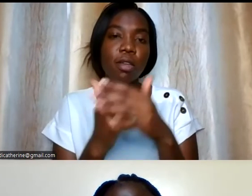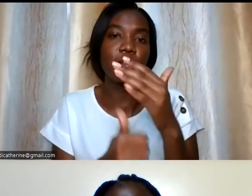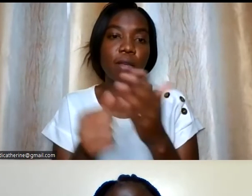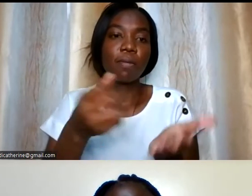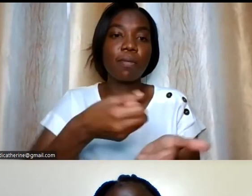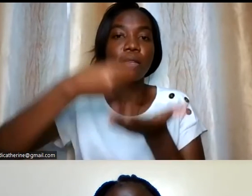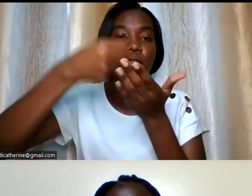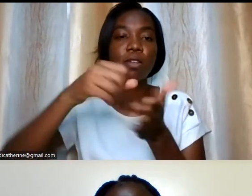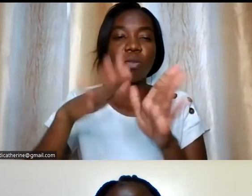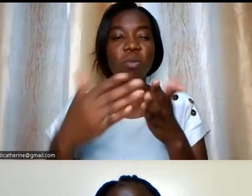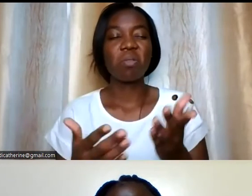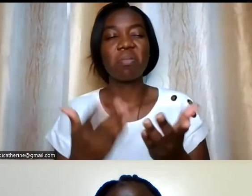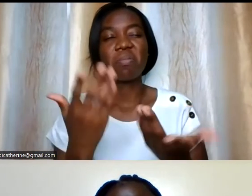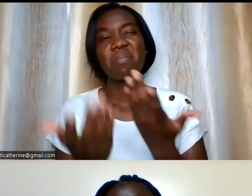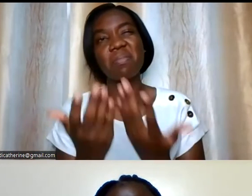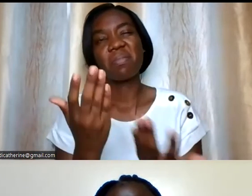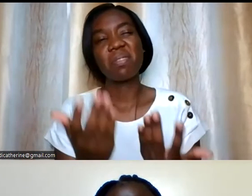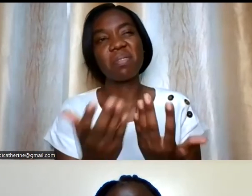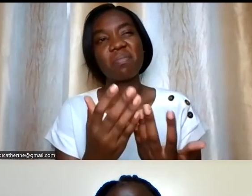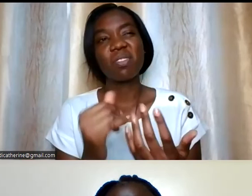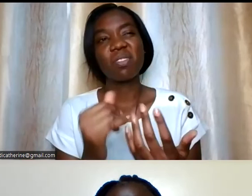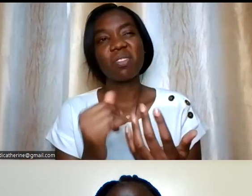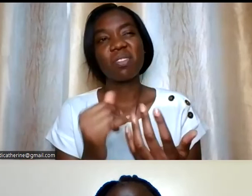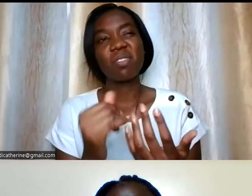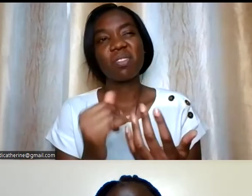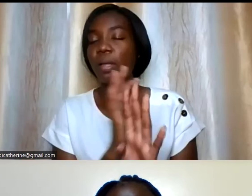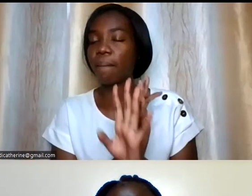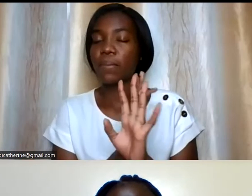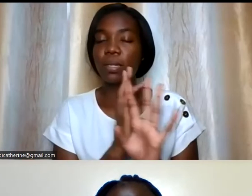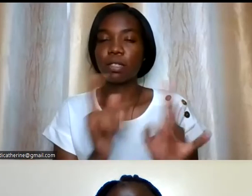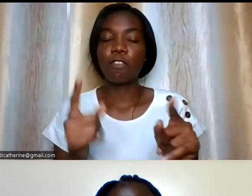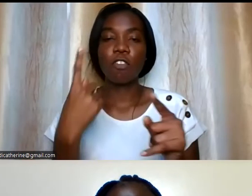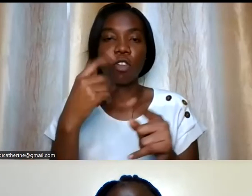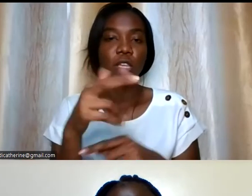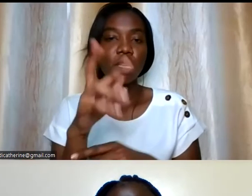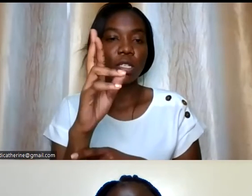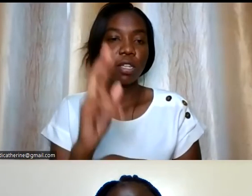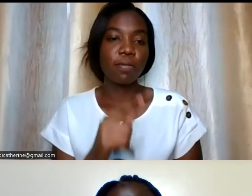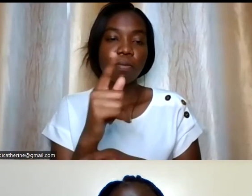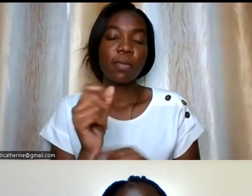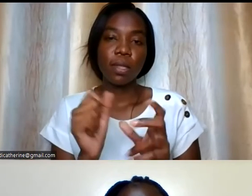HR. How and what do you think about this critical aspect?